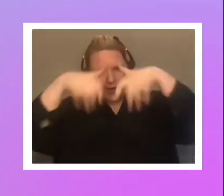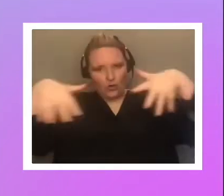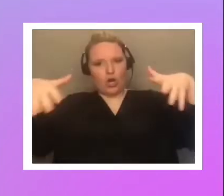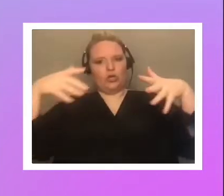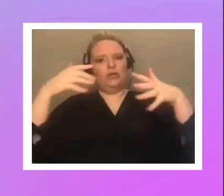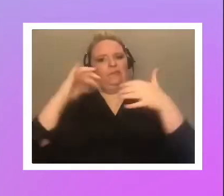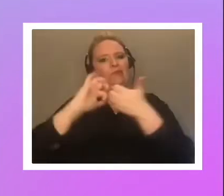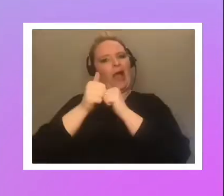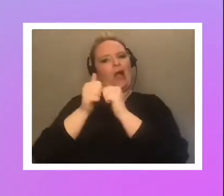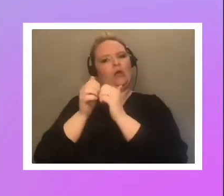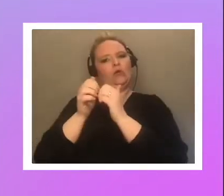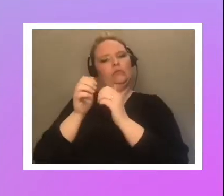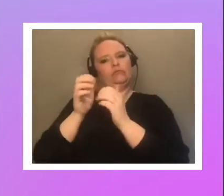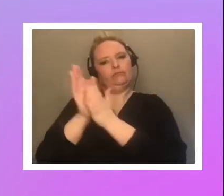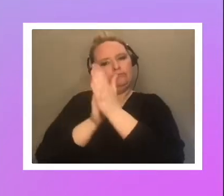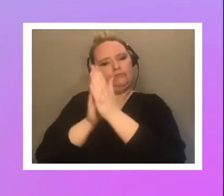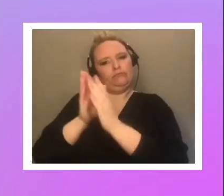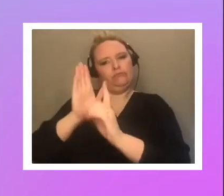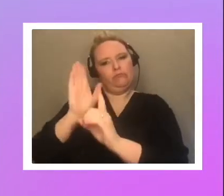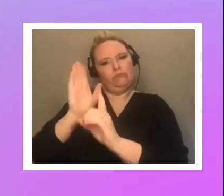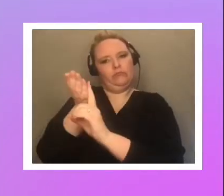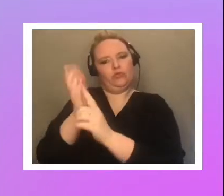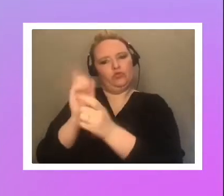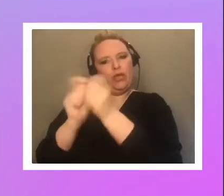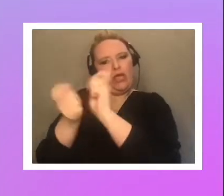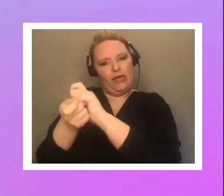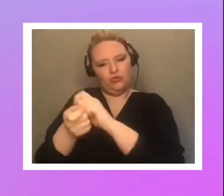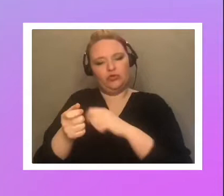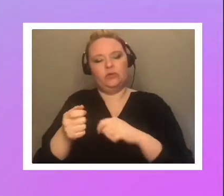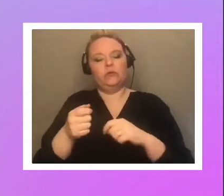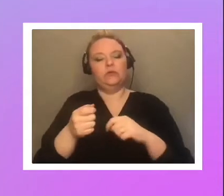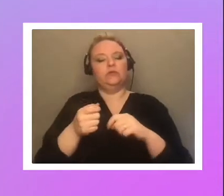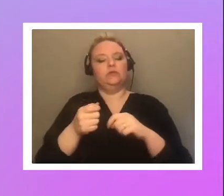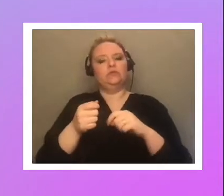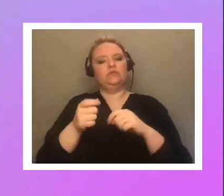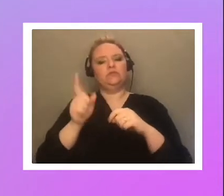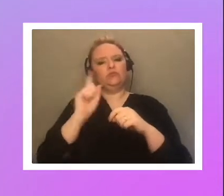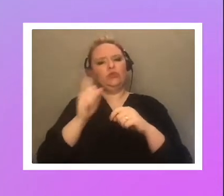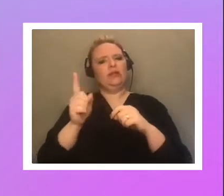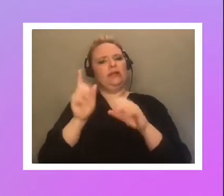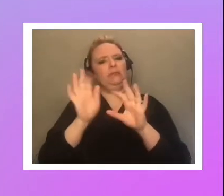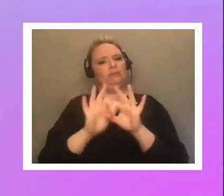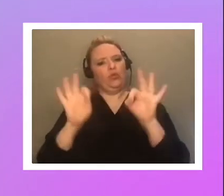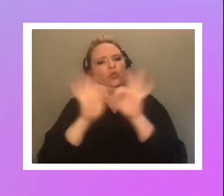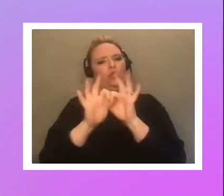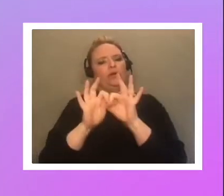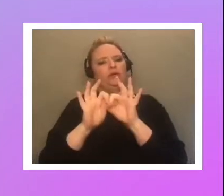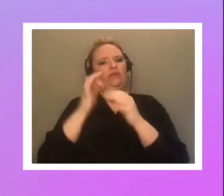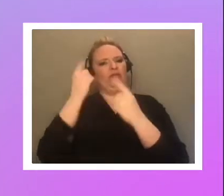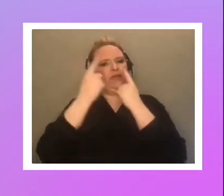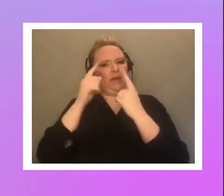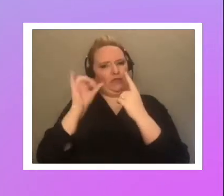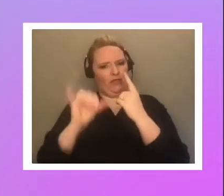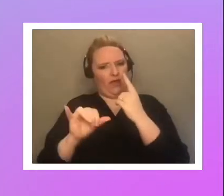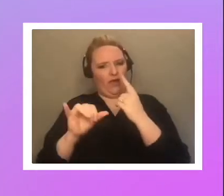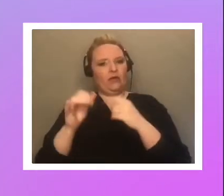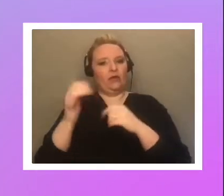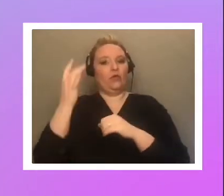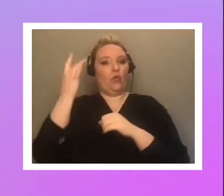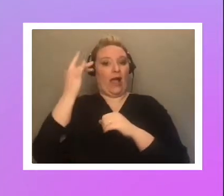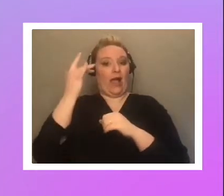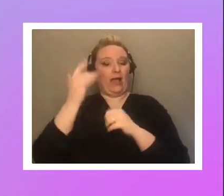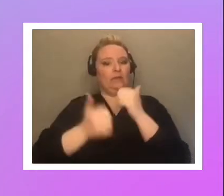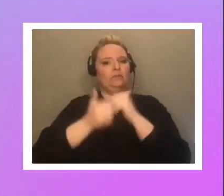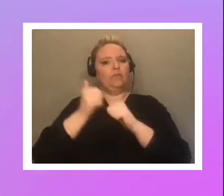change. And I would say it's really important to consider that because most